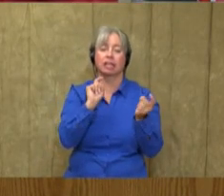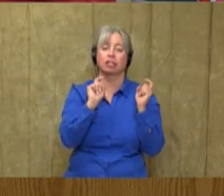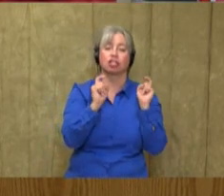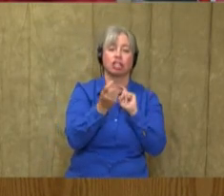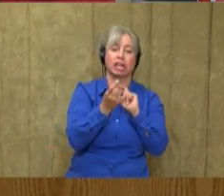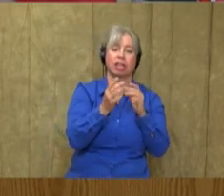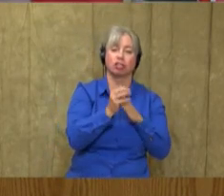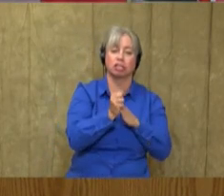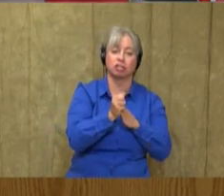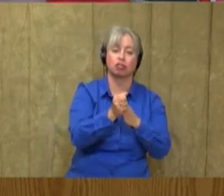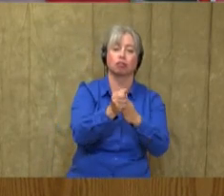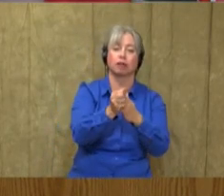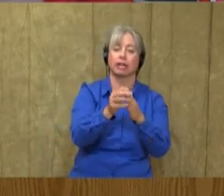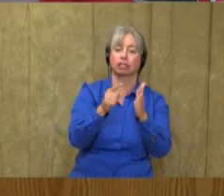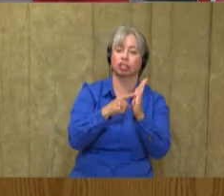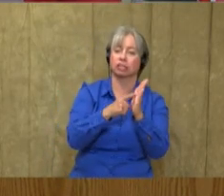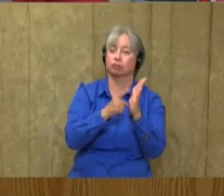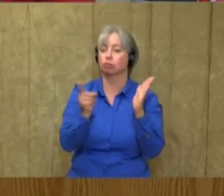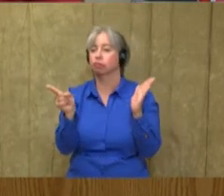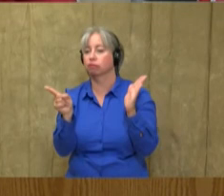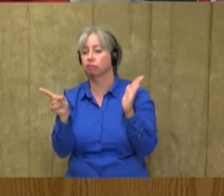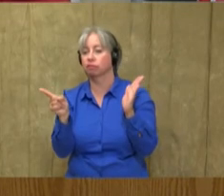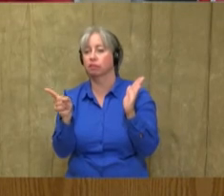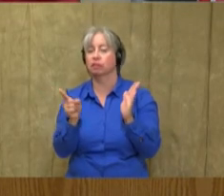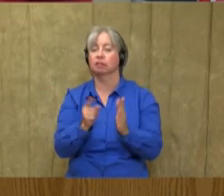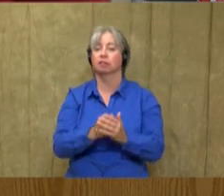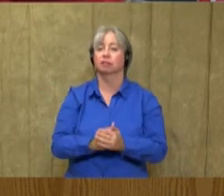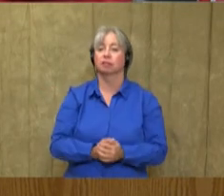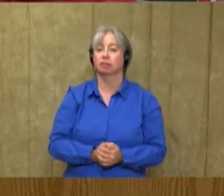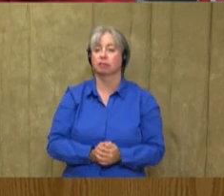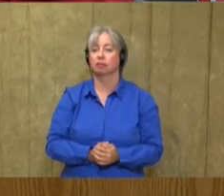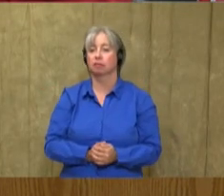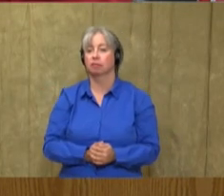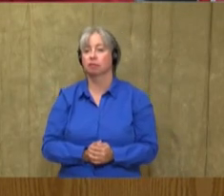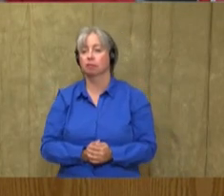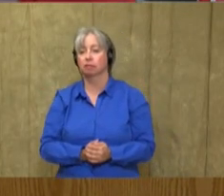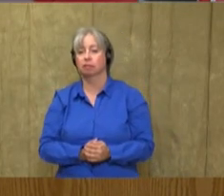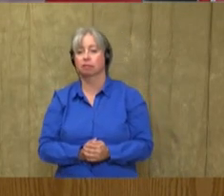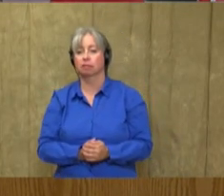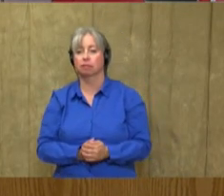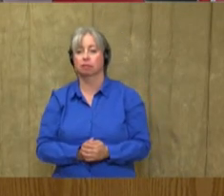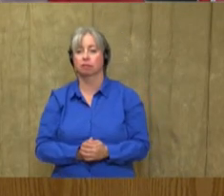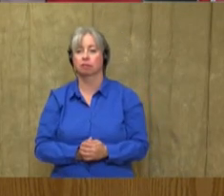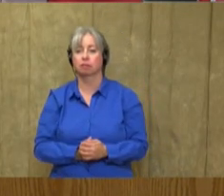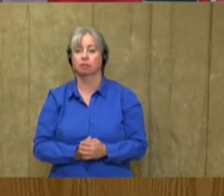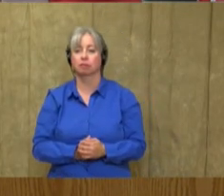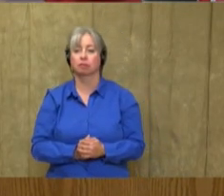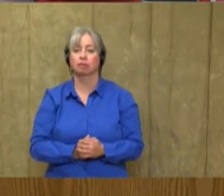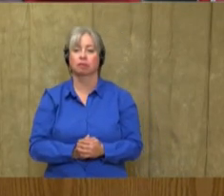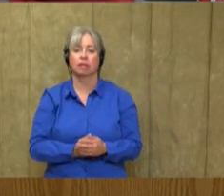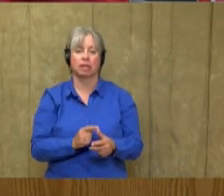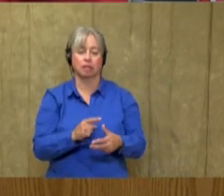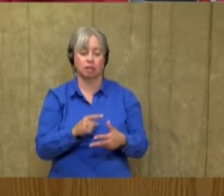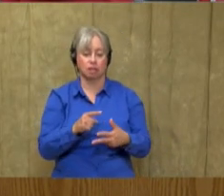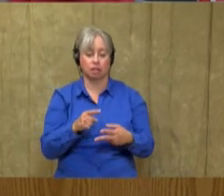So we'll talk about another cool example of refraction with light next week. So far we have